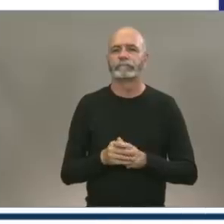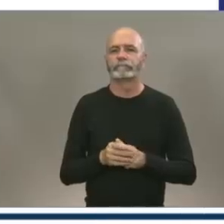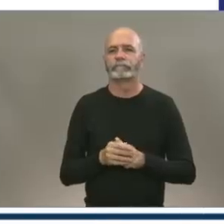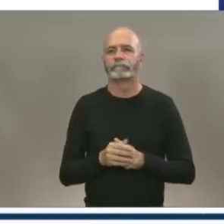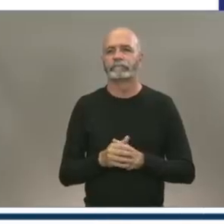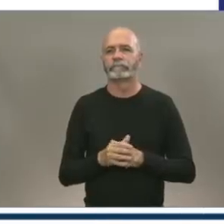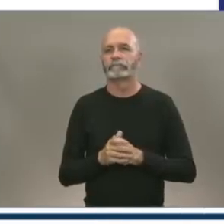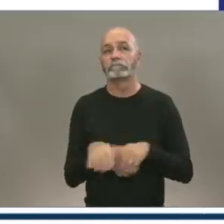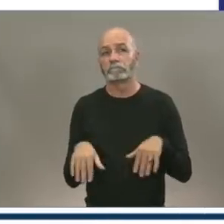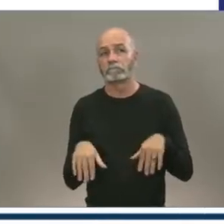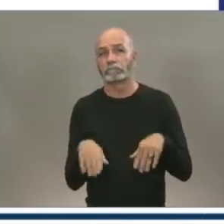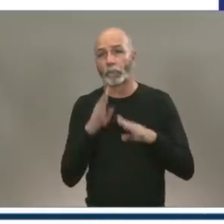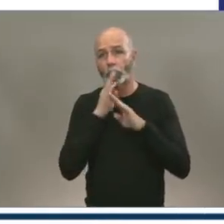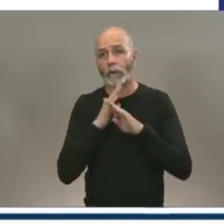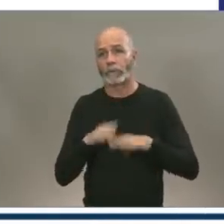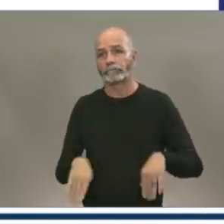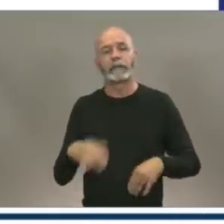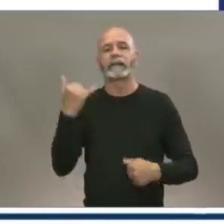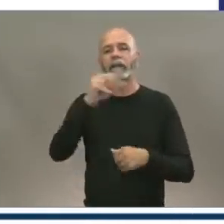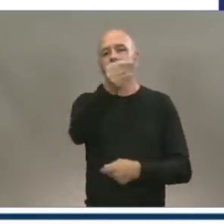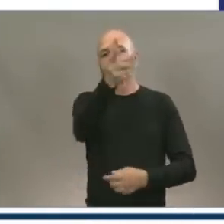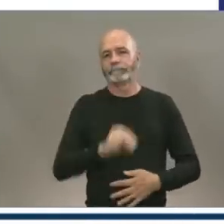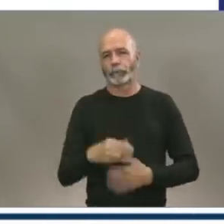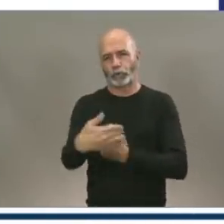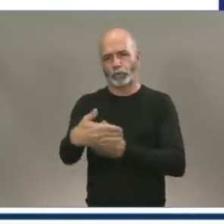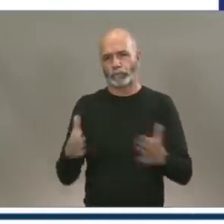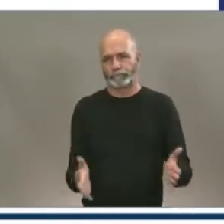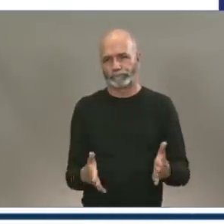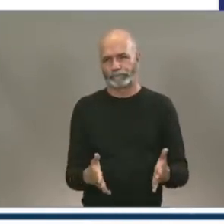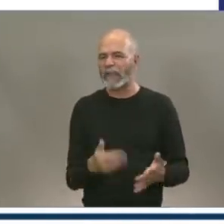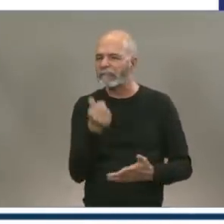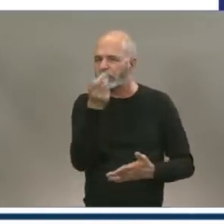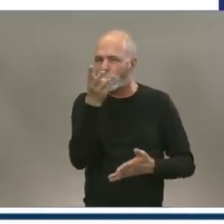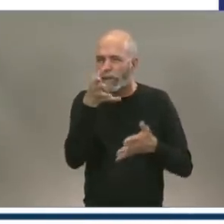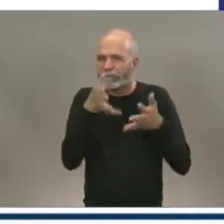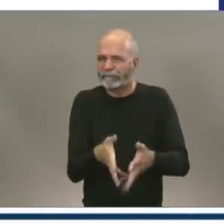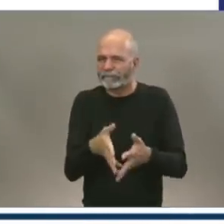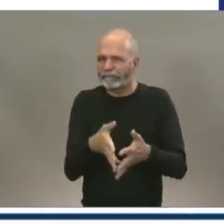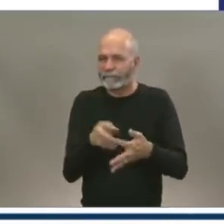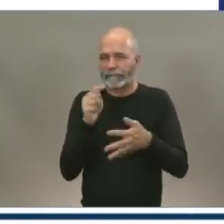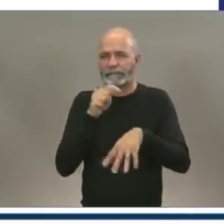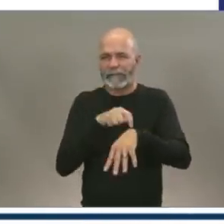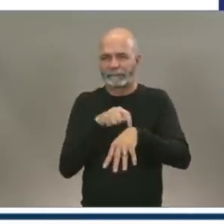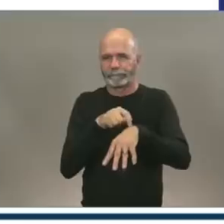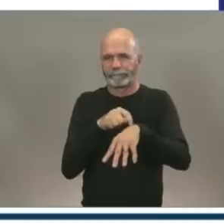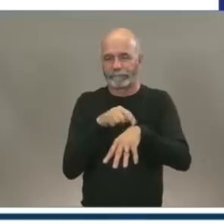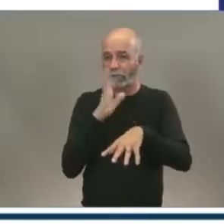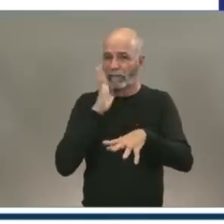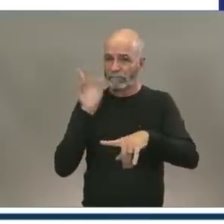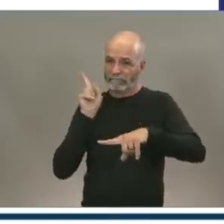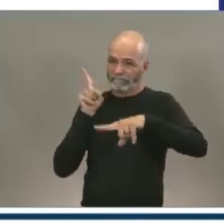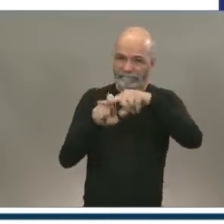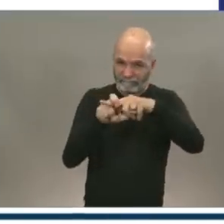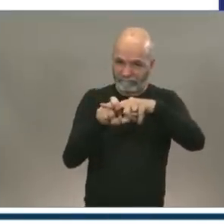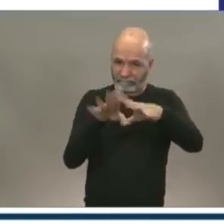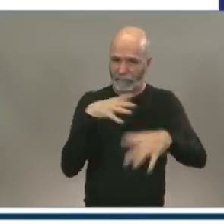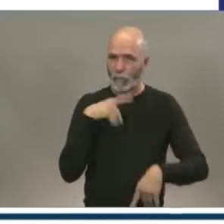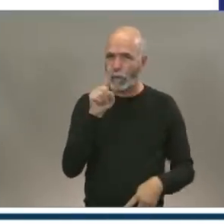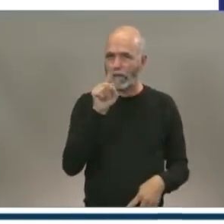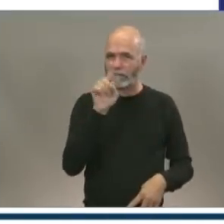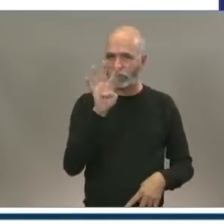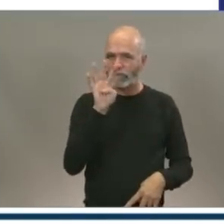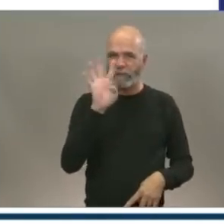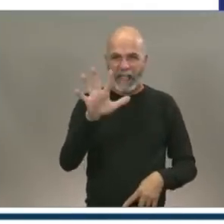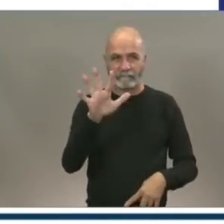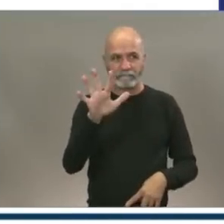We'll return to the room for a few final questions, noting we have a hard stop at 1:45. Go ahead.